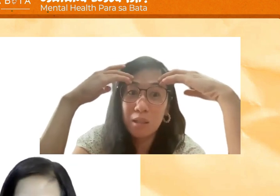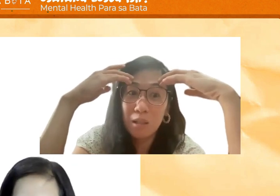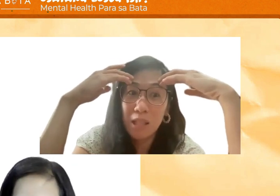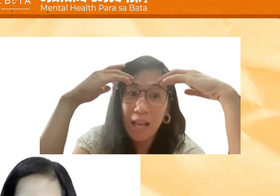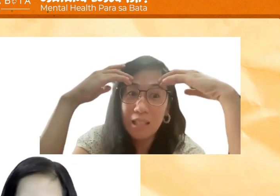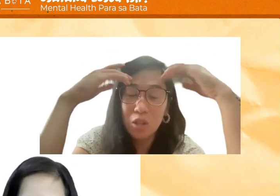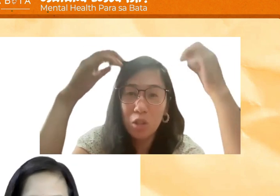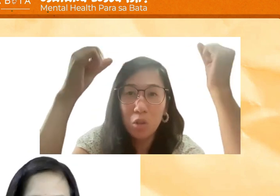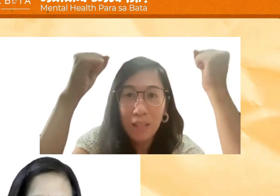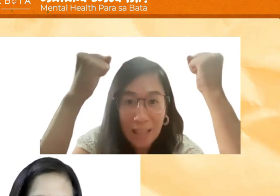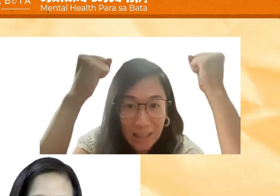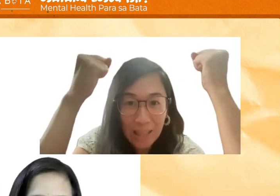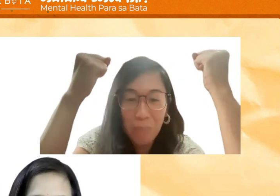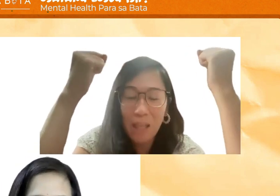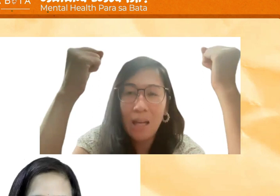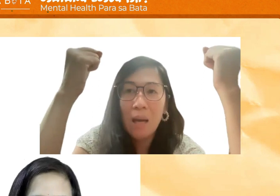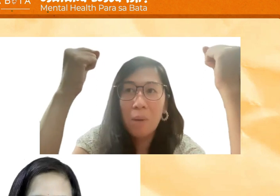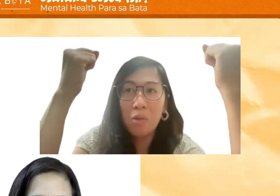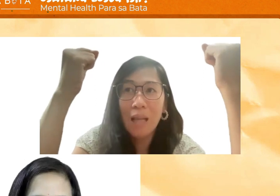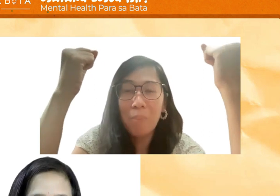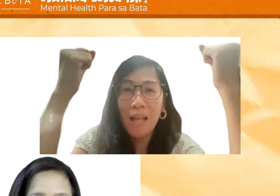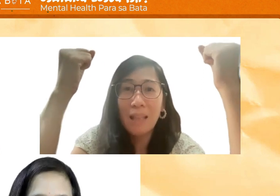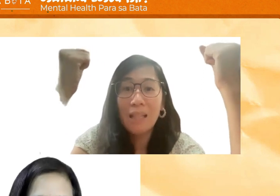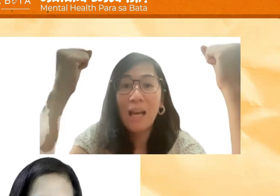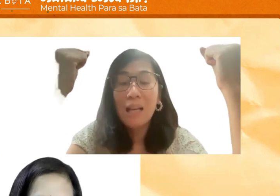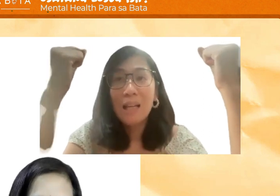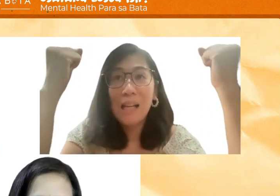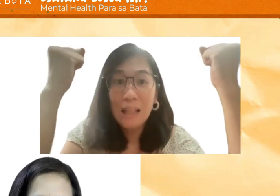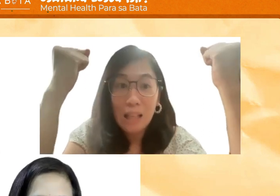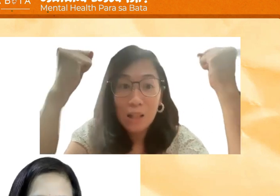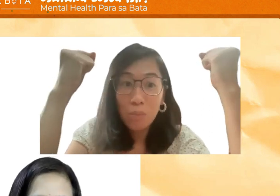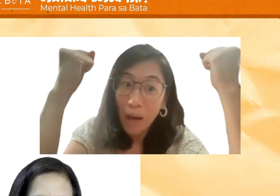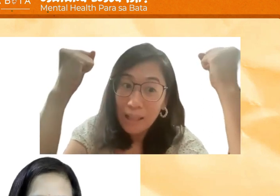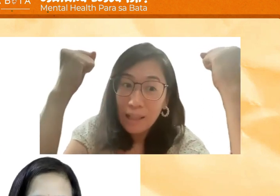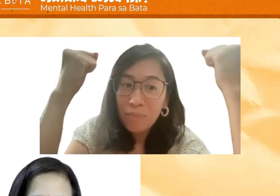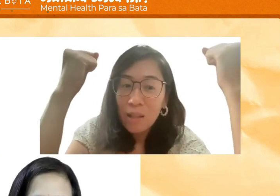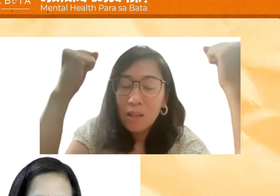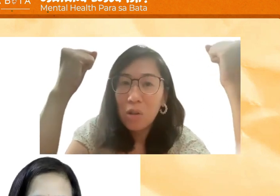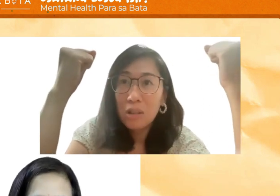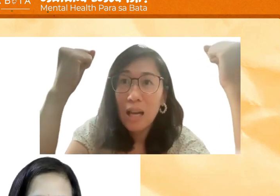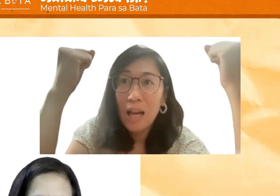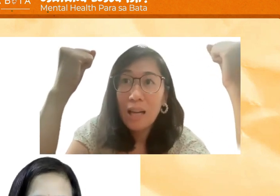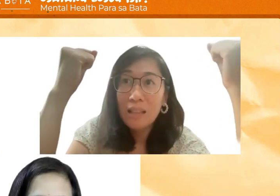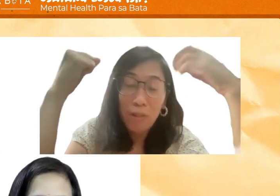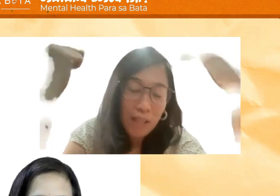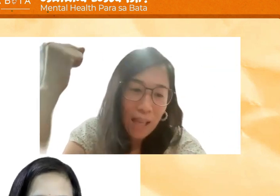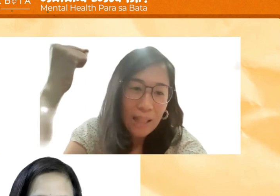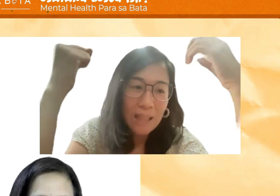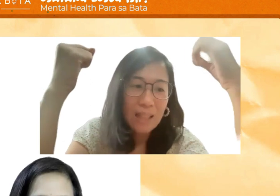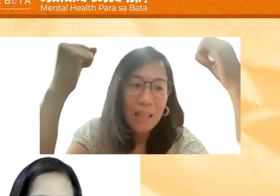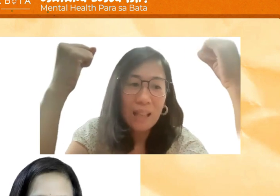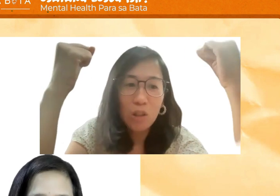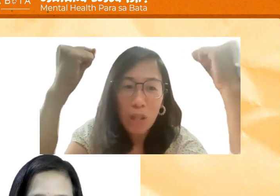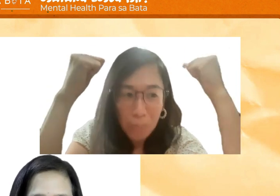progressive muscle relaxation. So tensing, di ba na pag-usapan natin na related yung body, no, sa nafe-feel